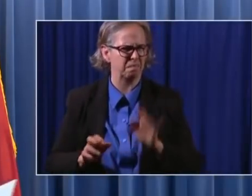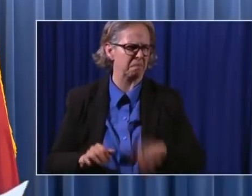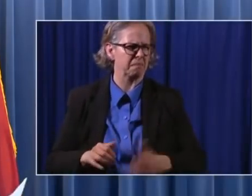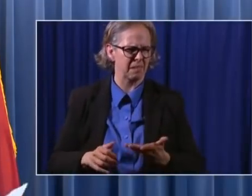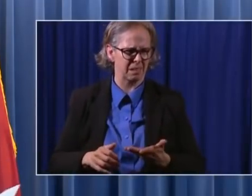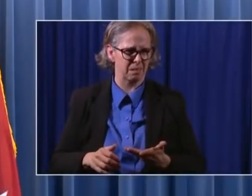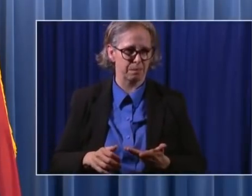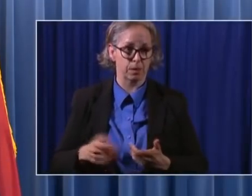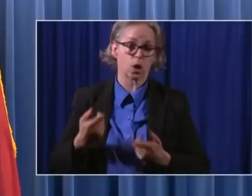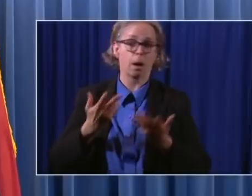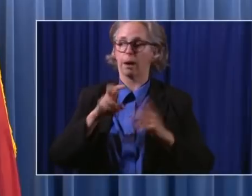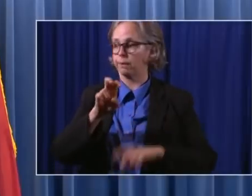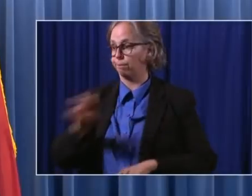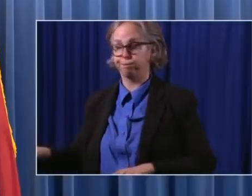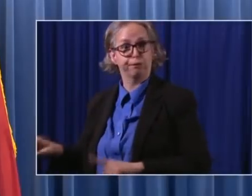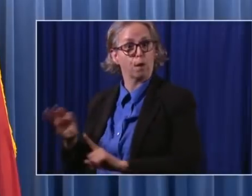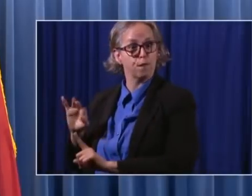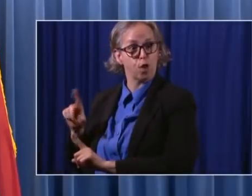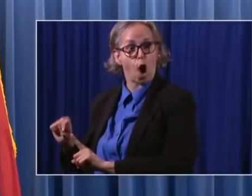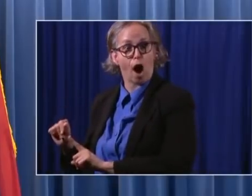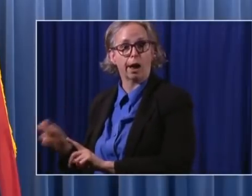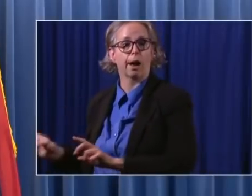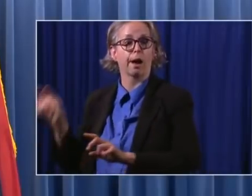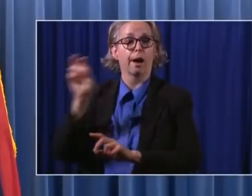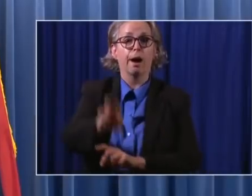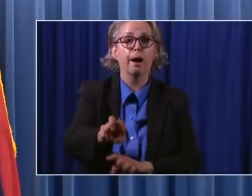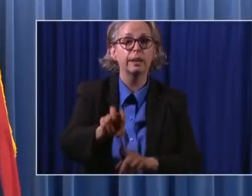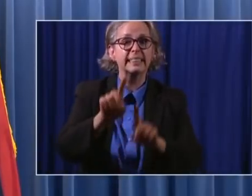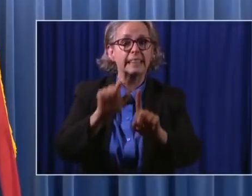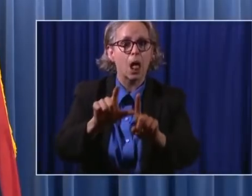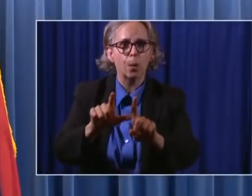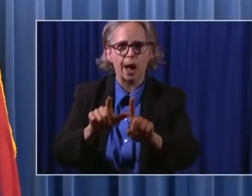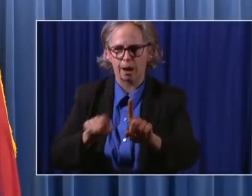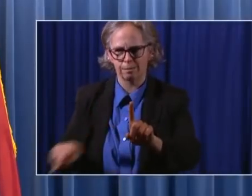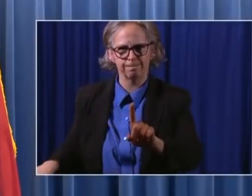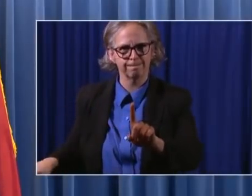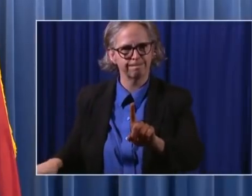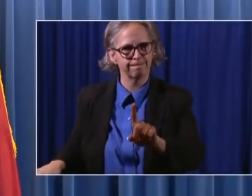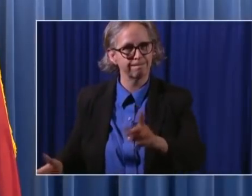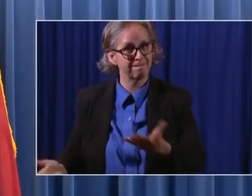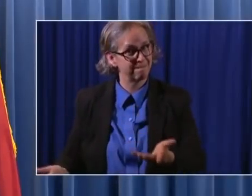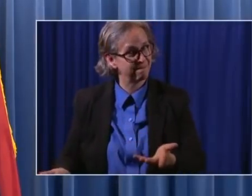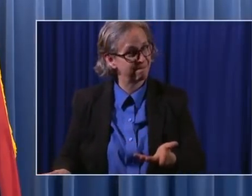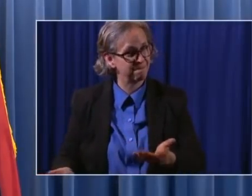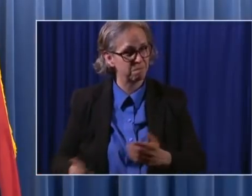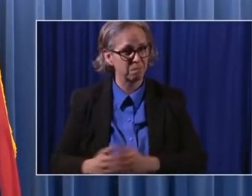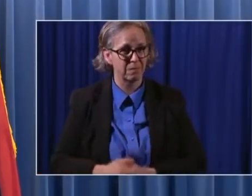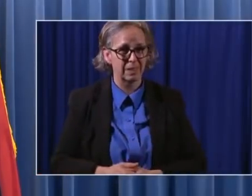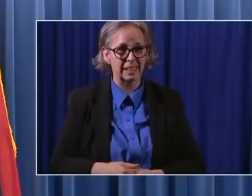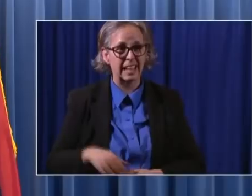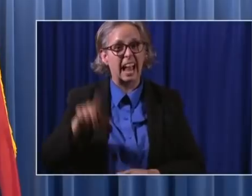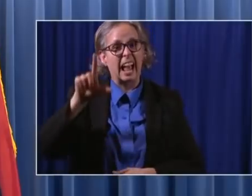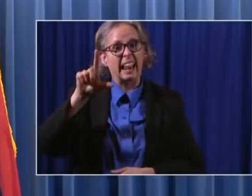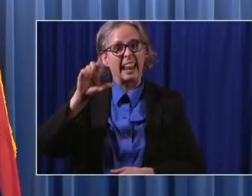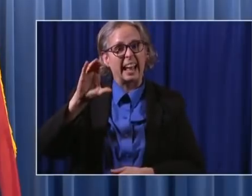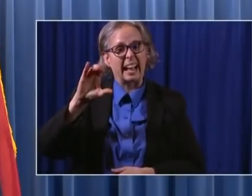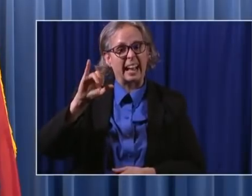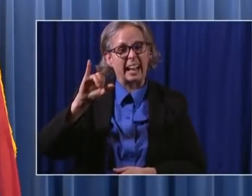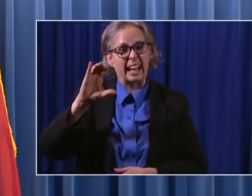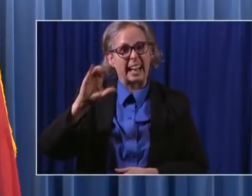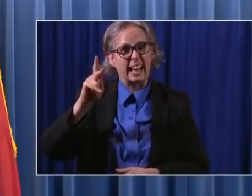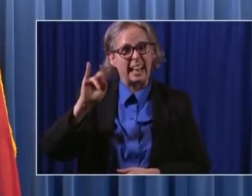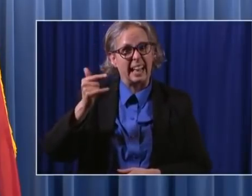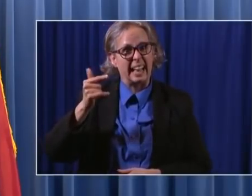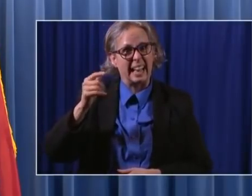and coming back from Florida. Also in central Ohio, Licking County. Licking County is in a similar situation to